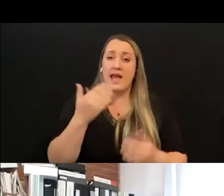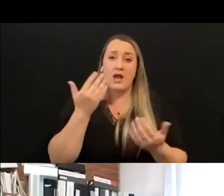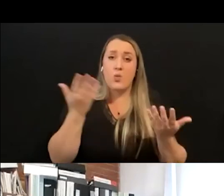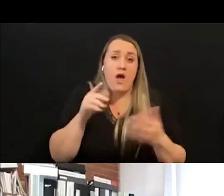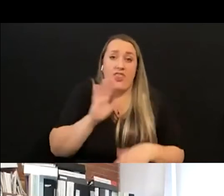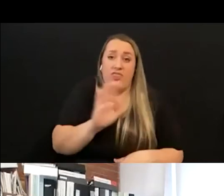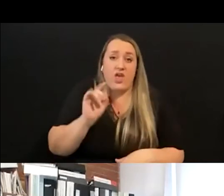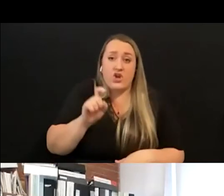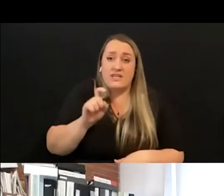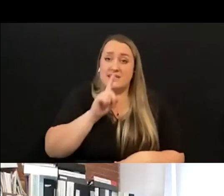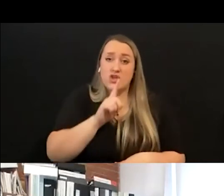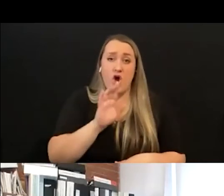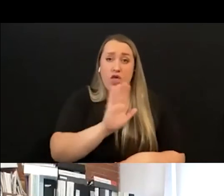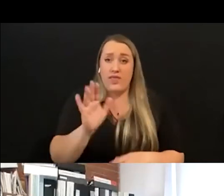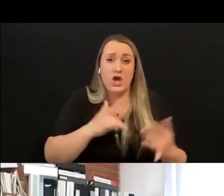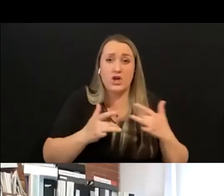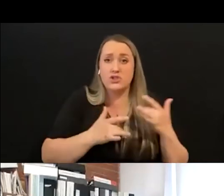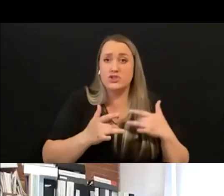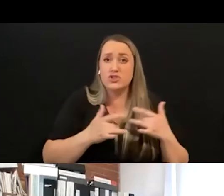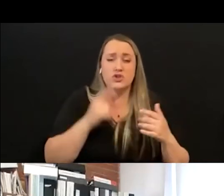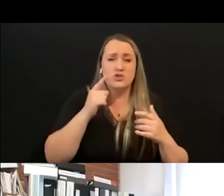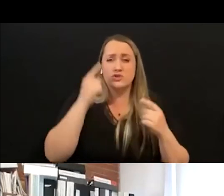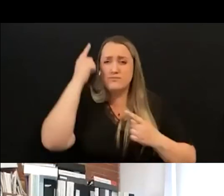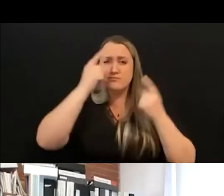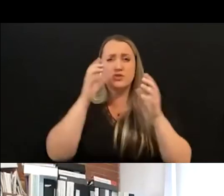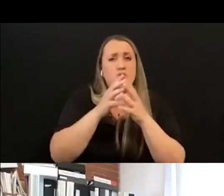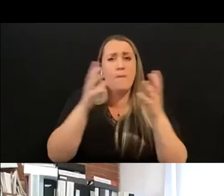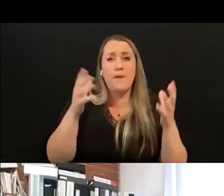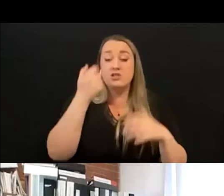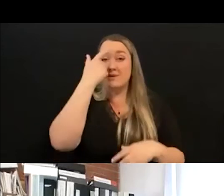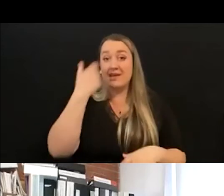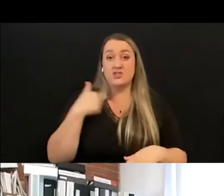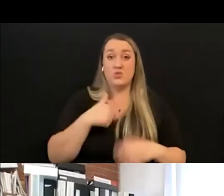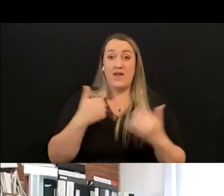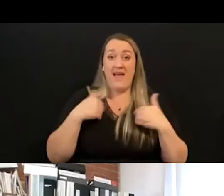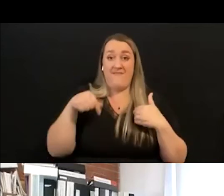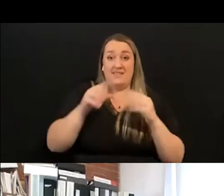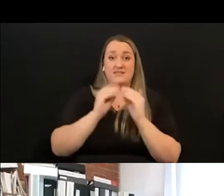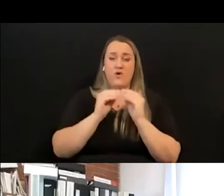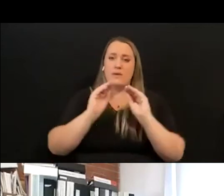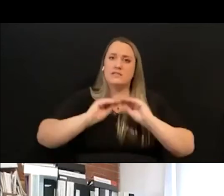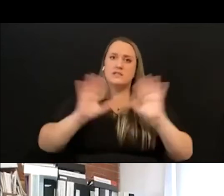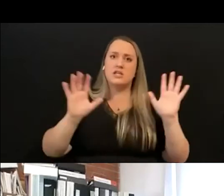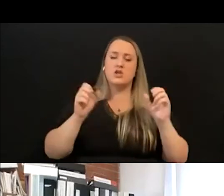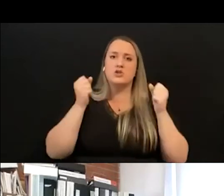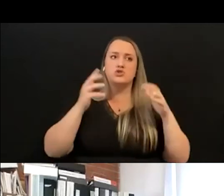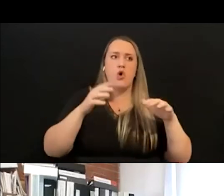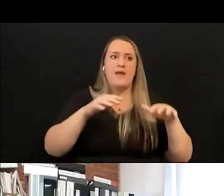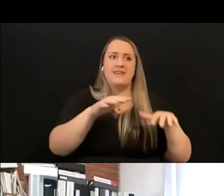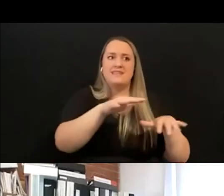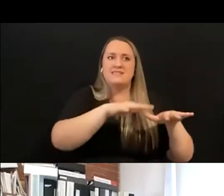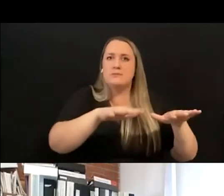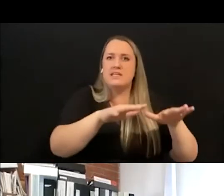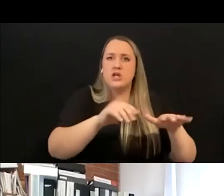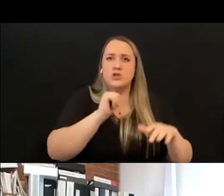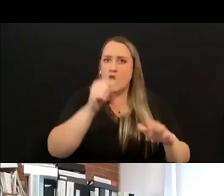be and what their concerns are going to be. And since we're having a forum like this, it's clear that so many spaces are not intentional,